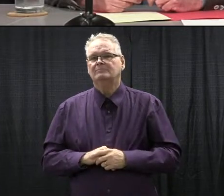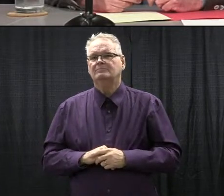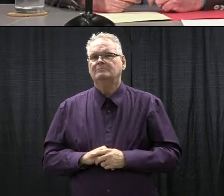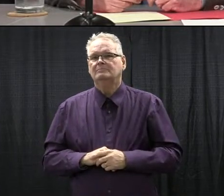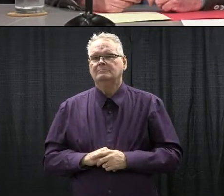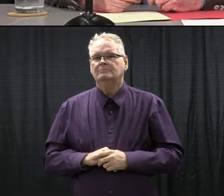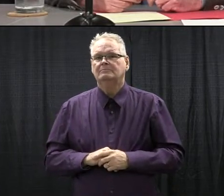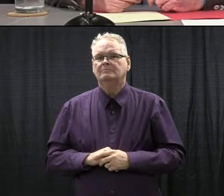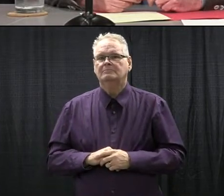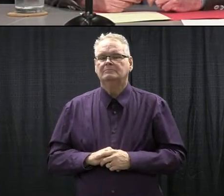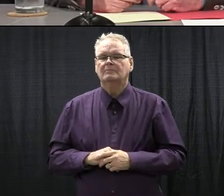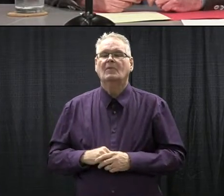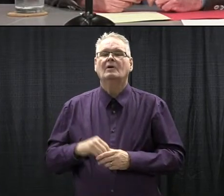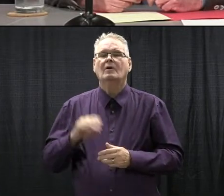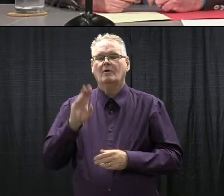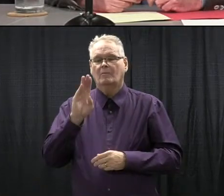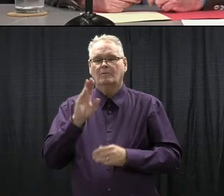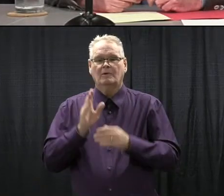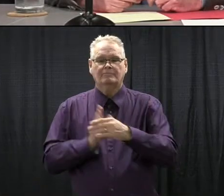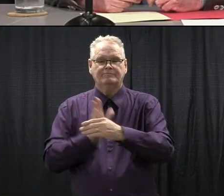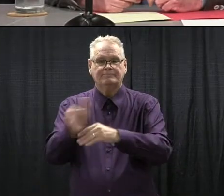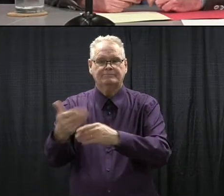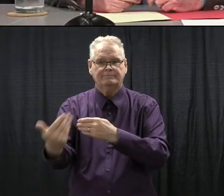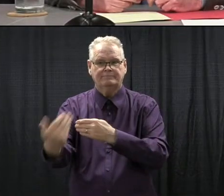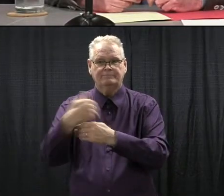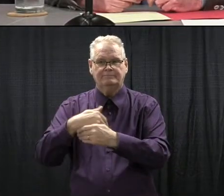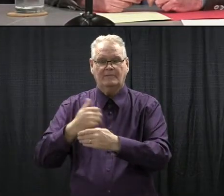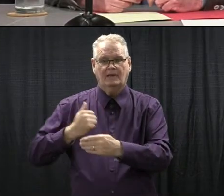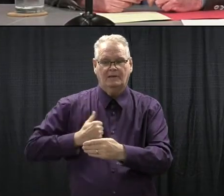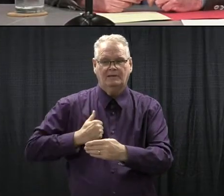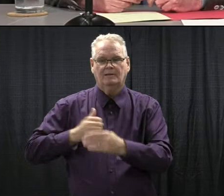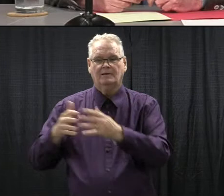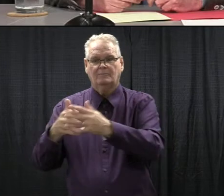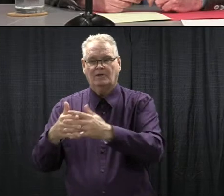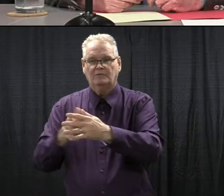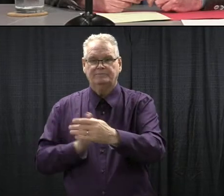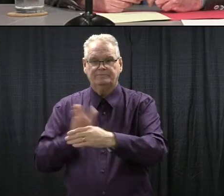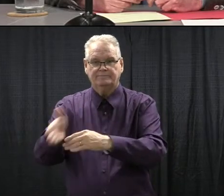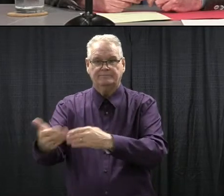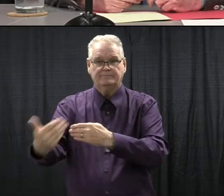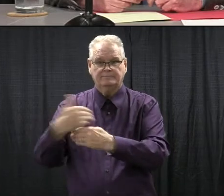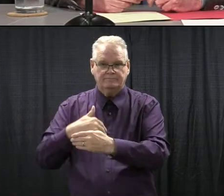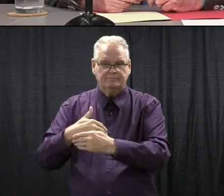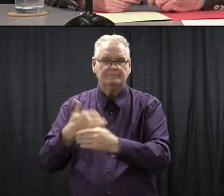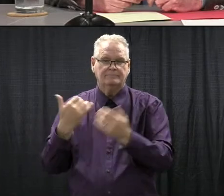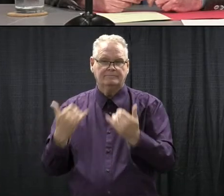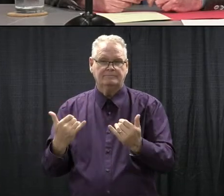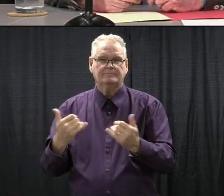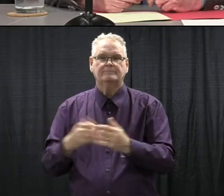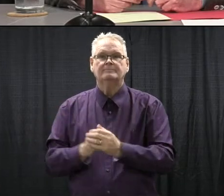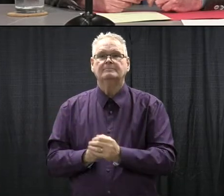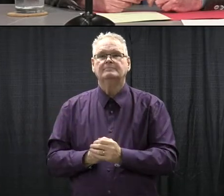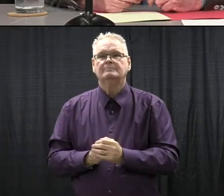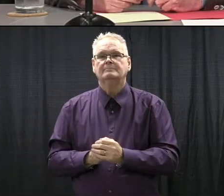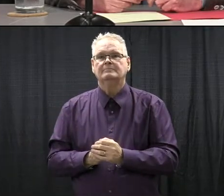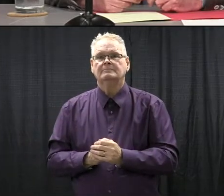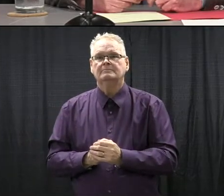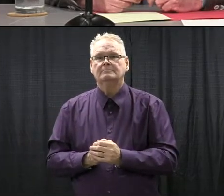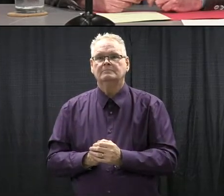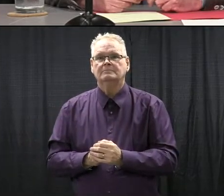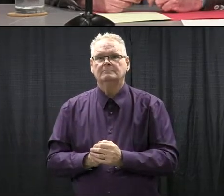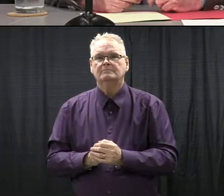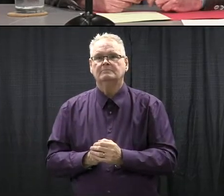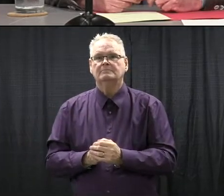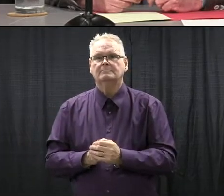States, which is set to come into effect probably about the same time we're set to drop the masking mandate. So do you have